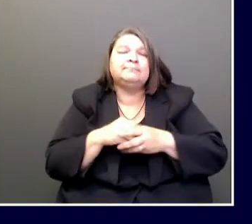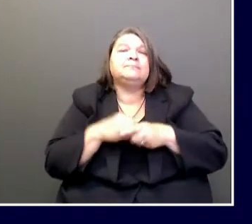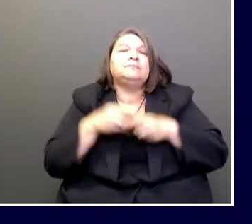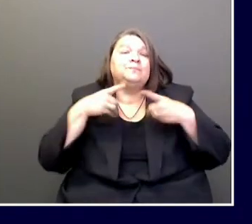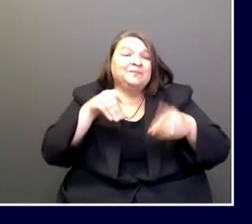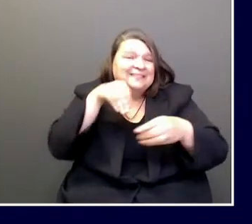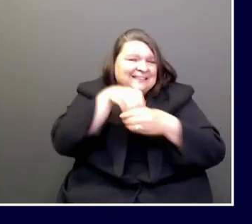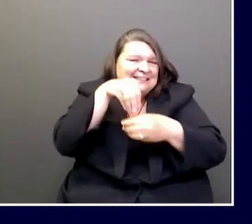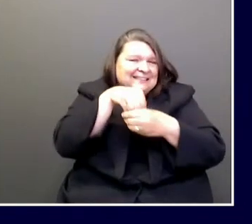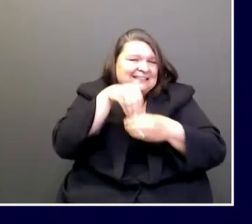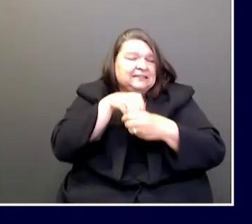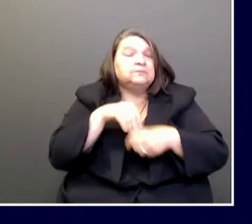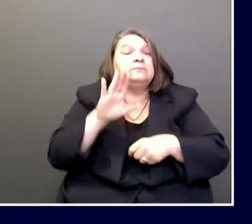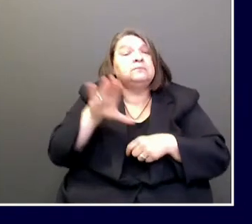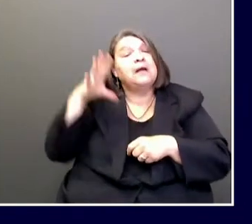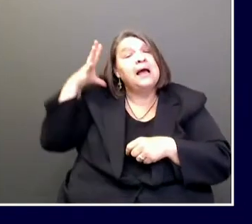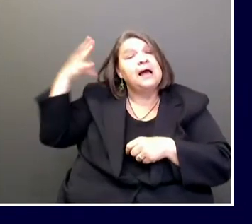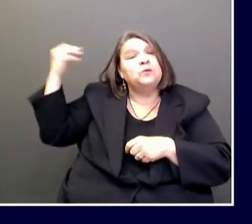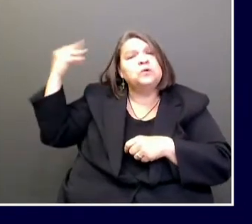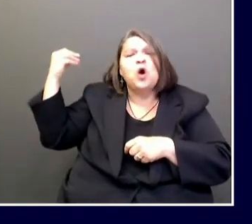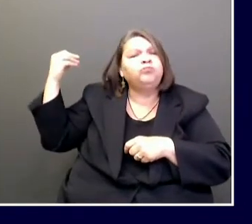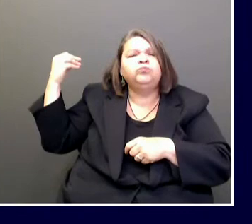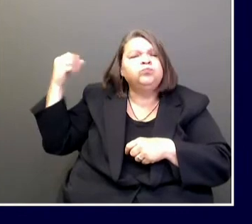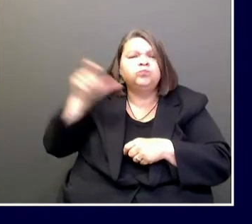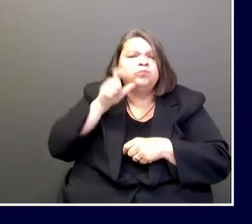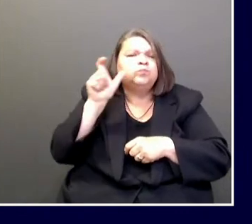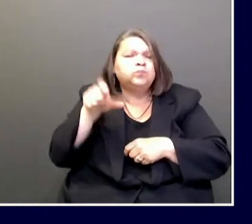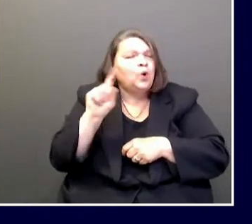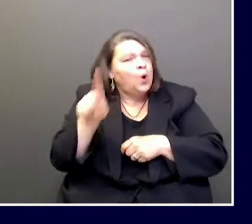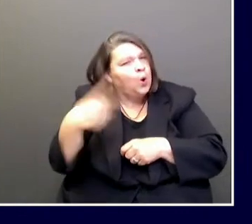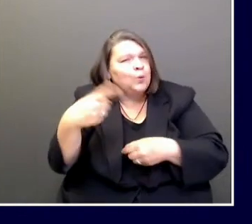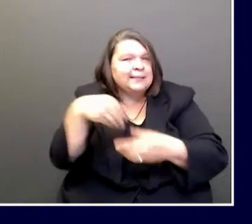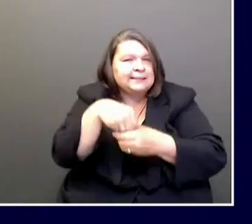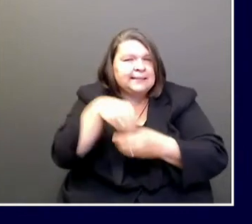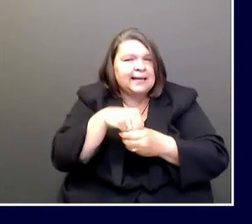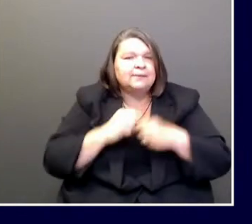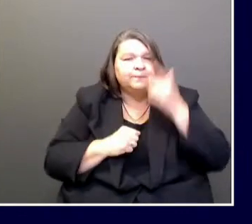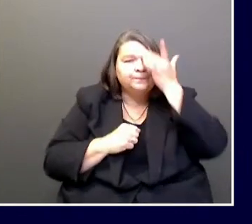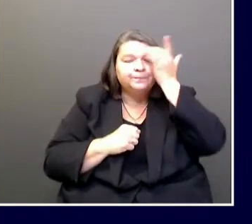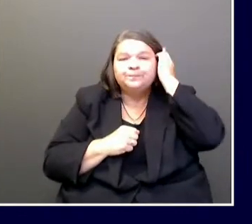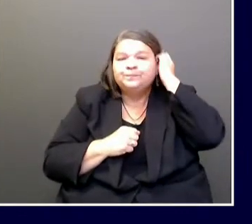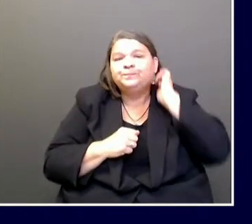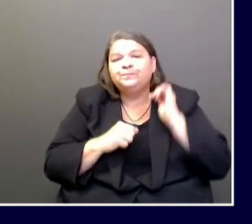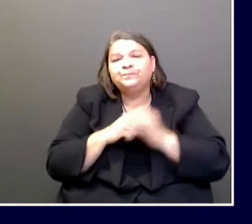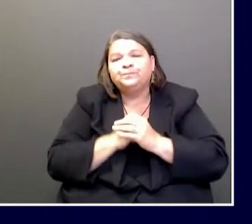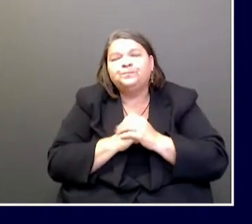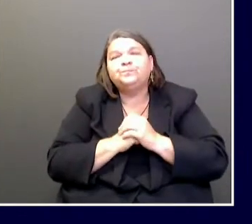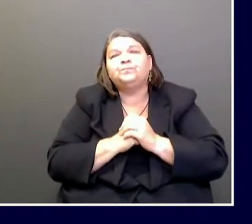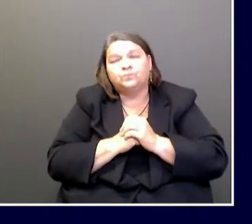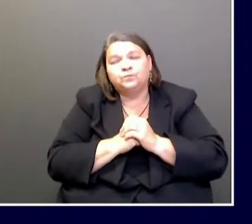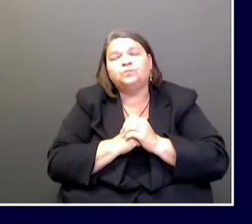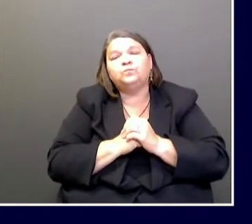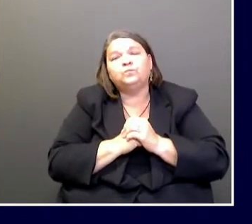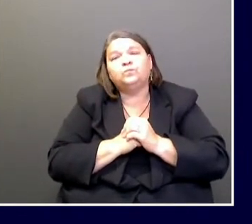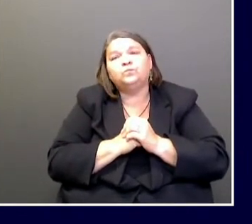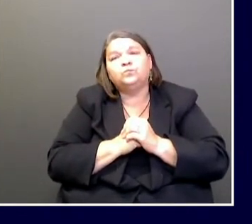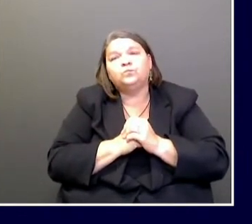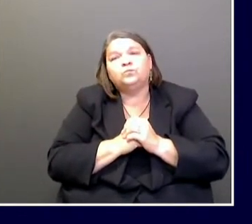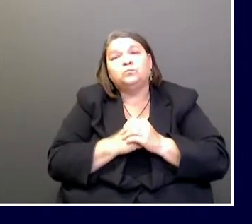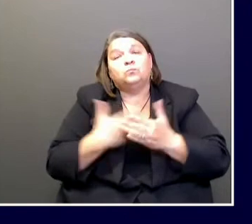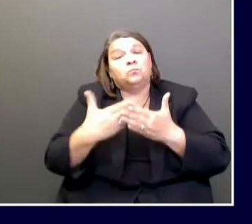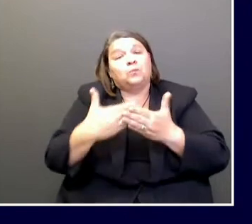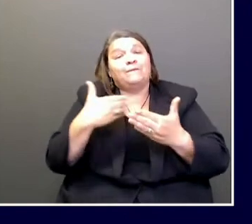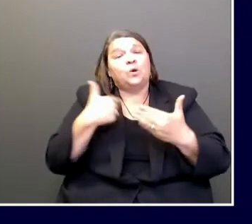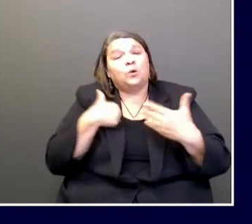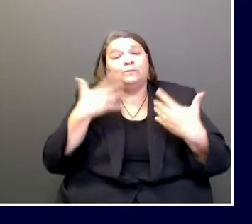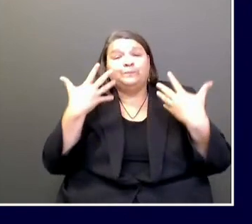Now, let me close by acknowledging a couple of things. The first is that this change in